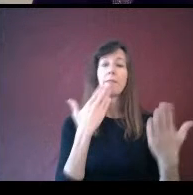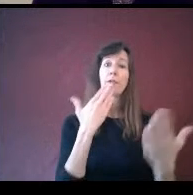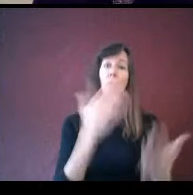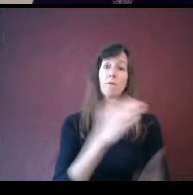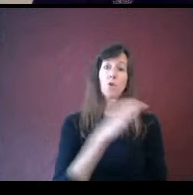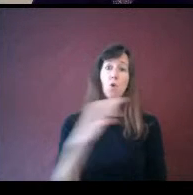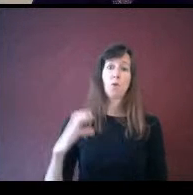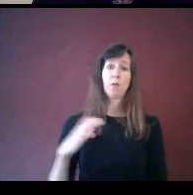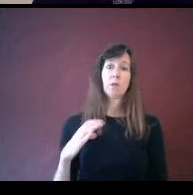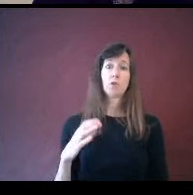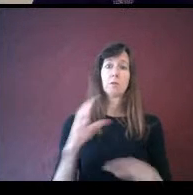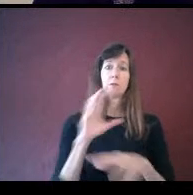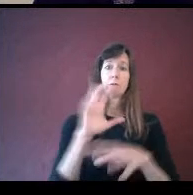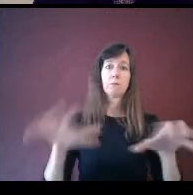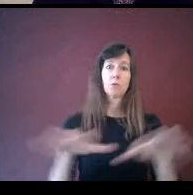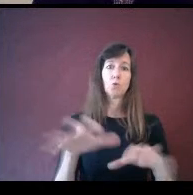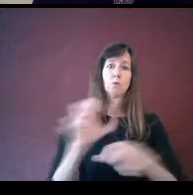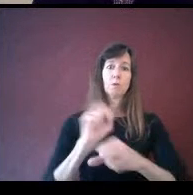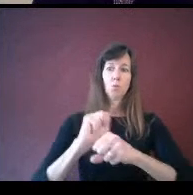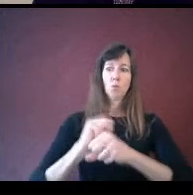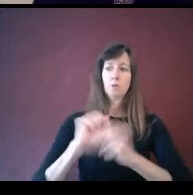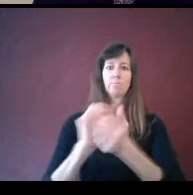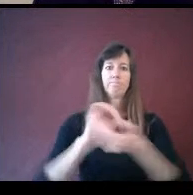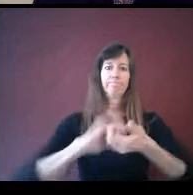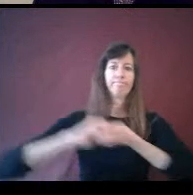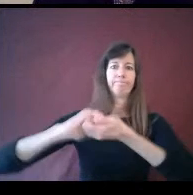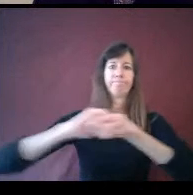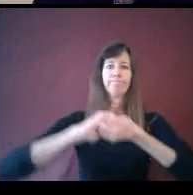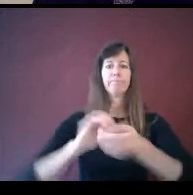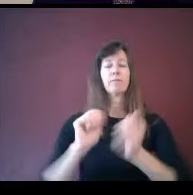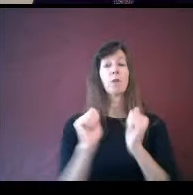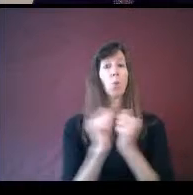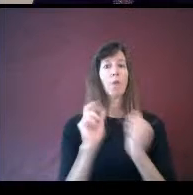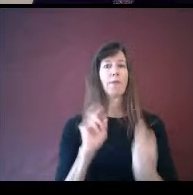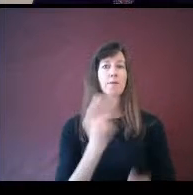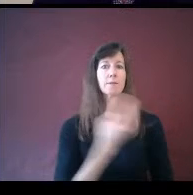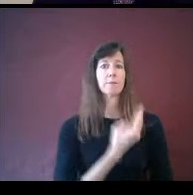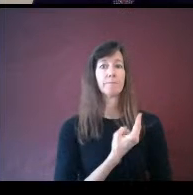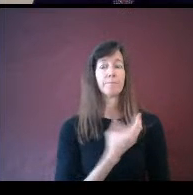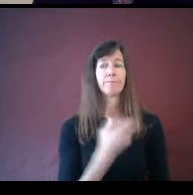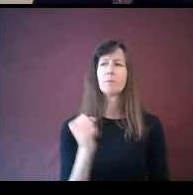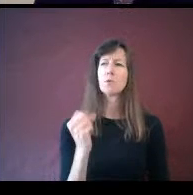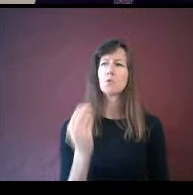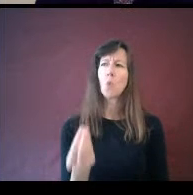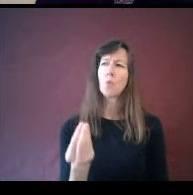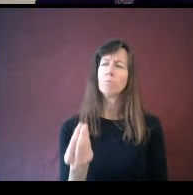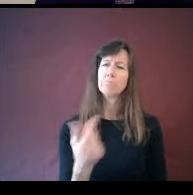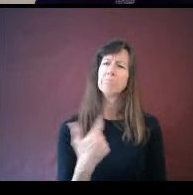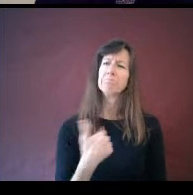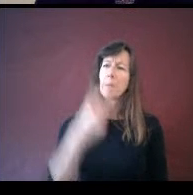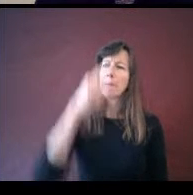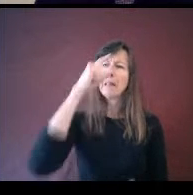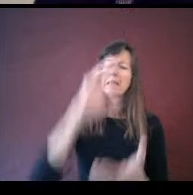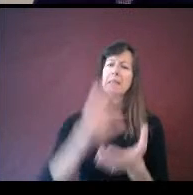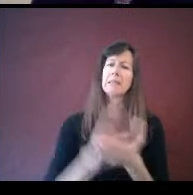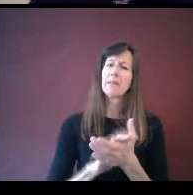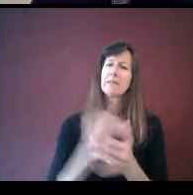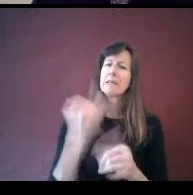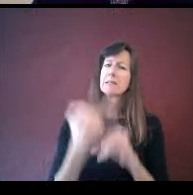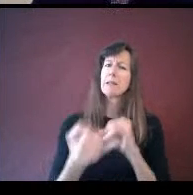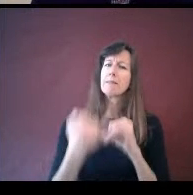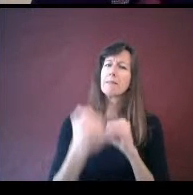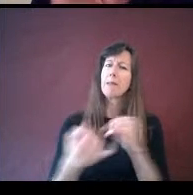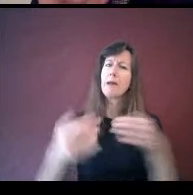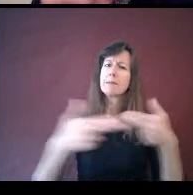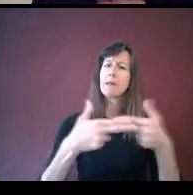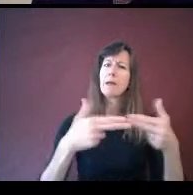with us. So I believe that is our last slide. I don't have the slides printed out in front of